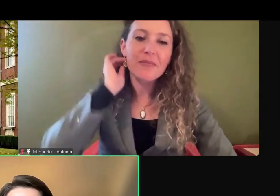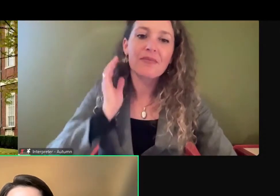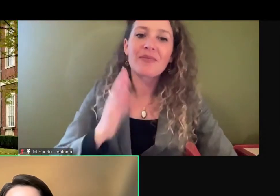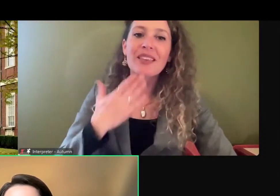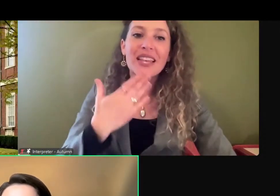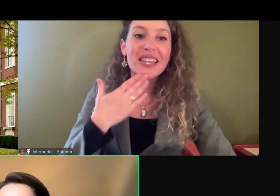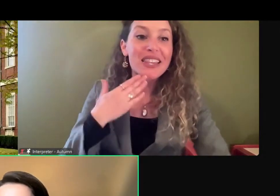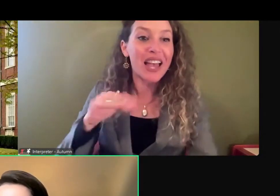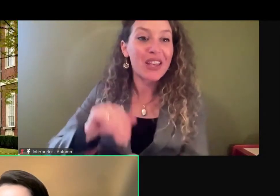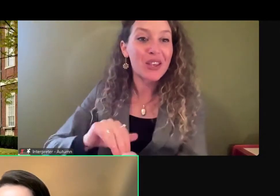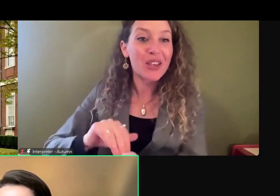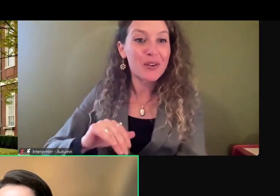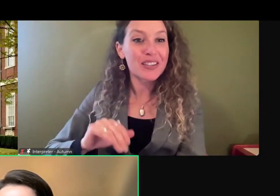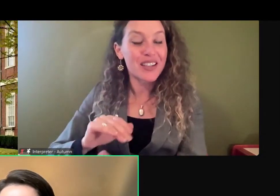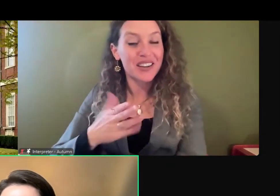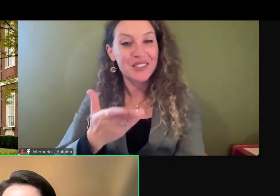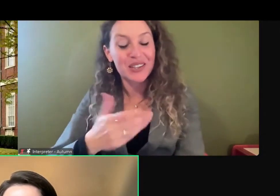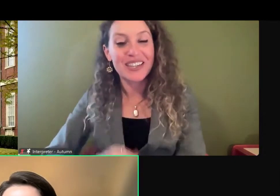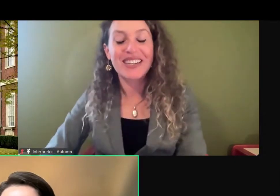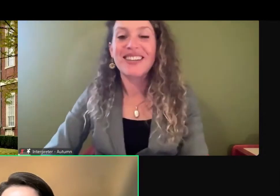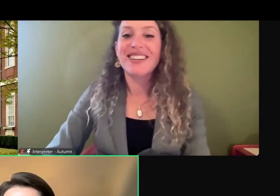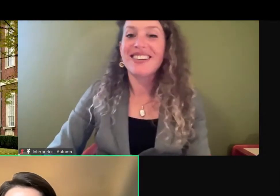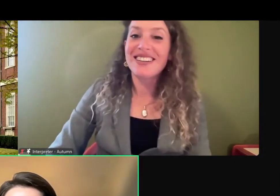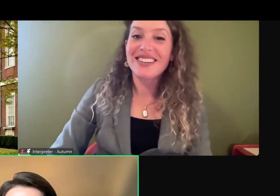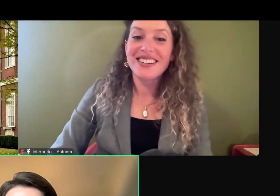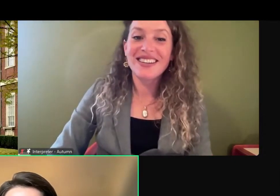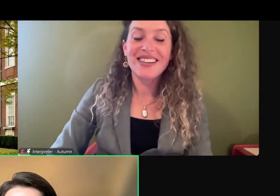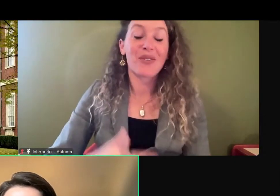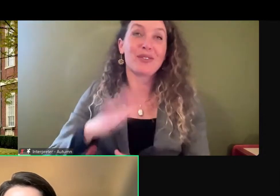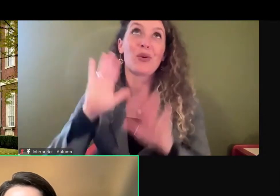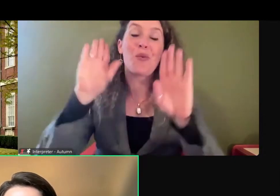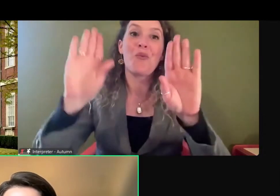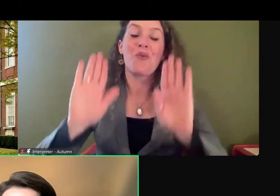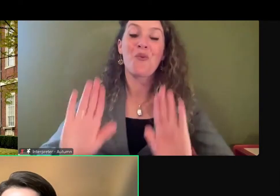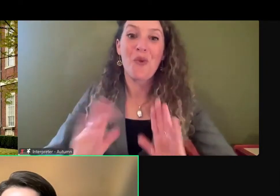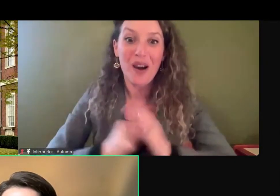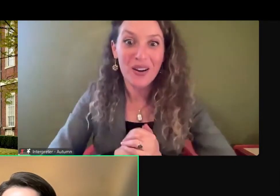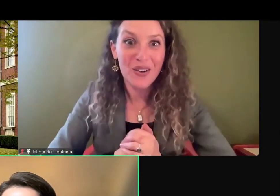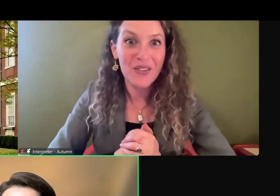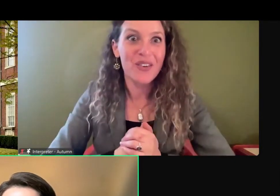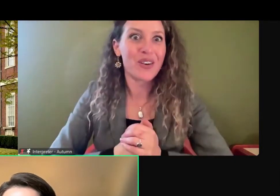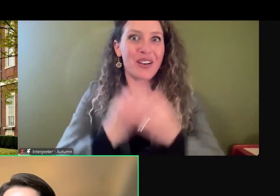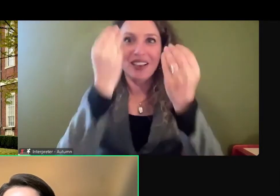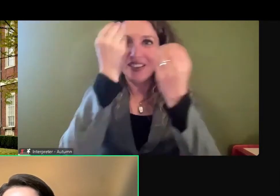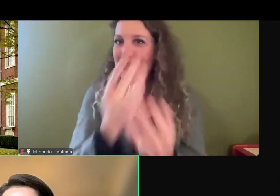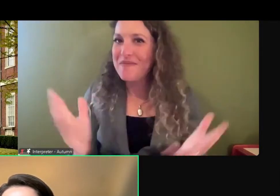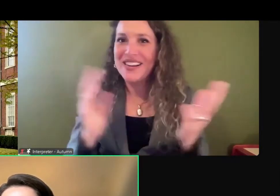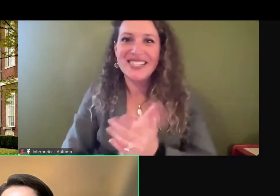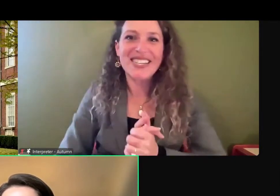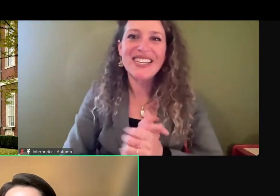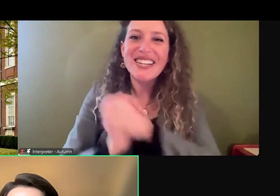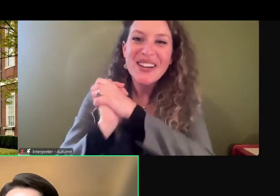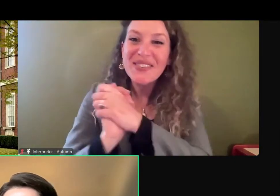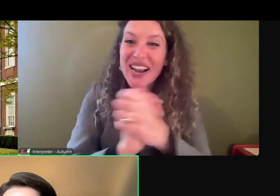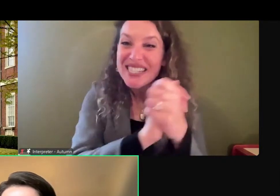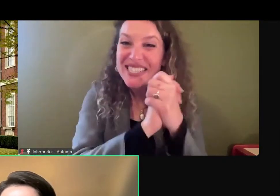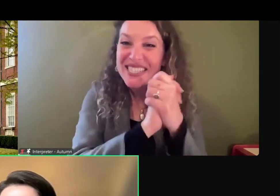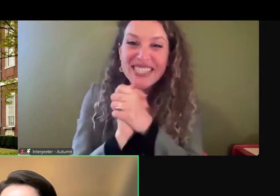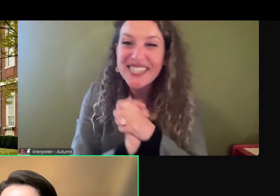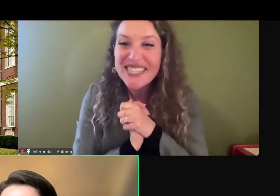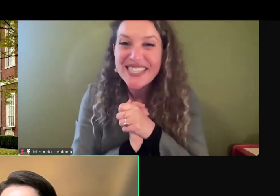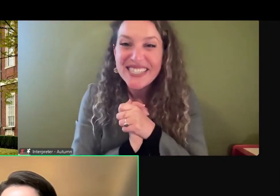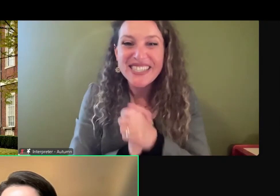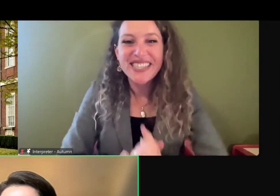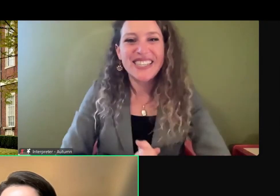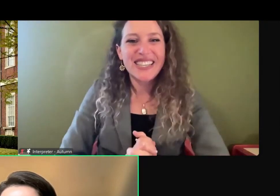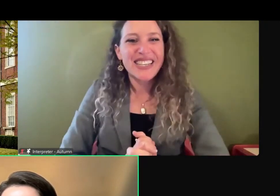Thank you, Dr. Cho. You shared such a wonderful news. Congratulations, sending lots of good